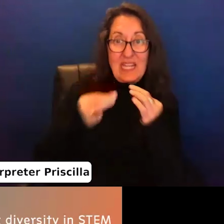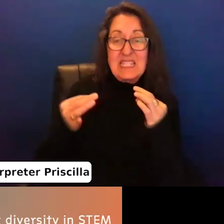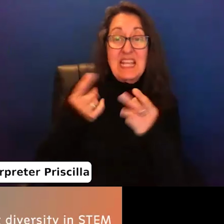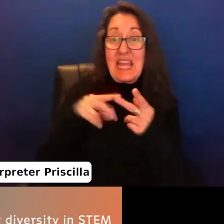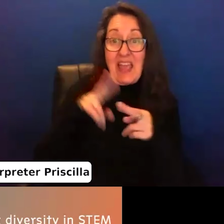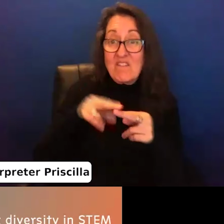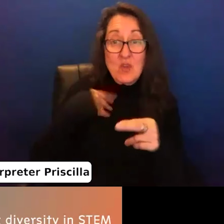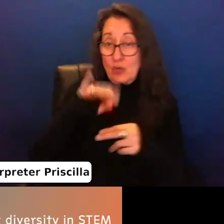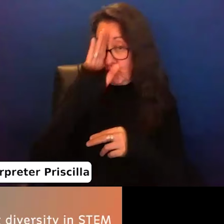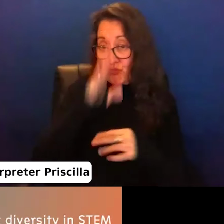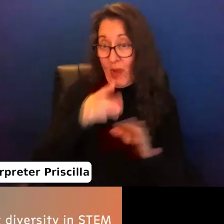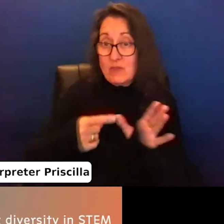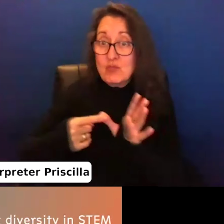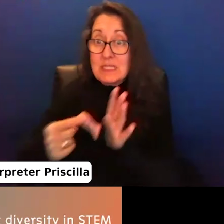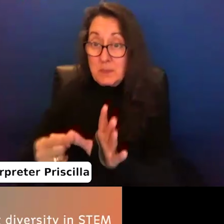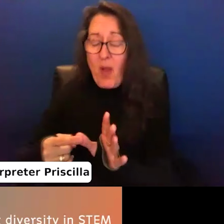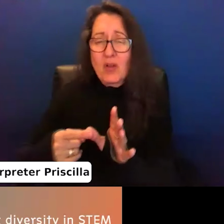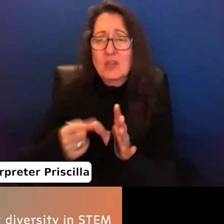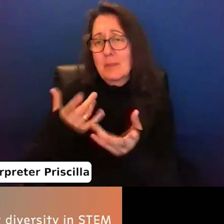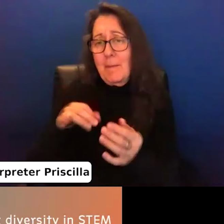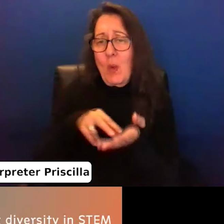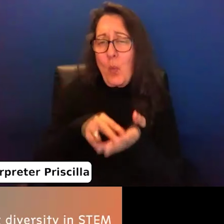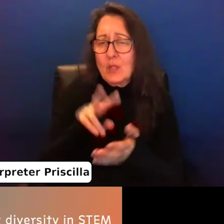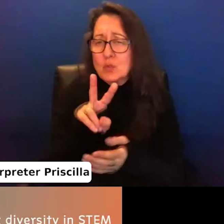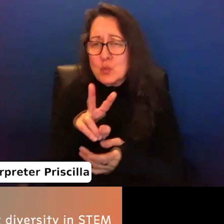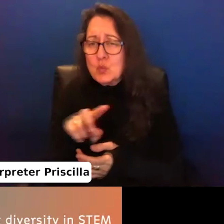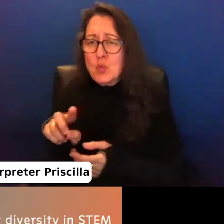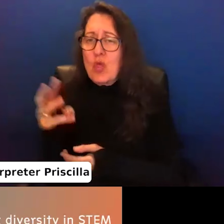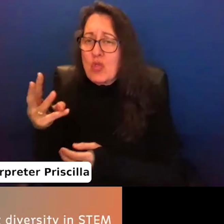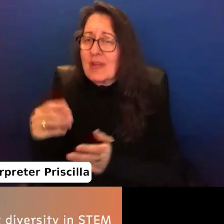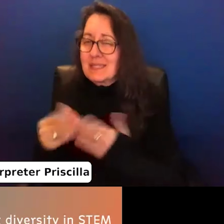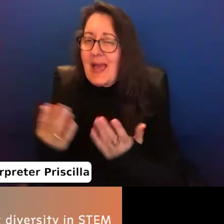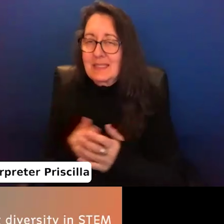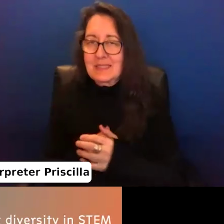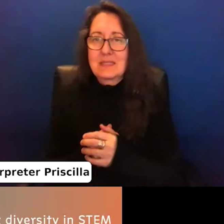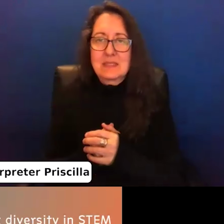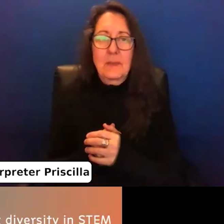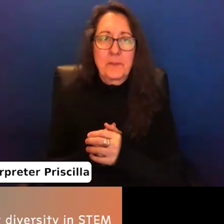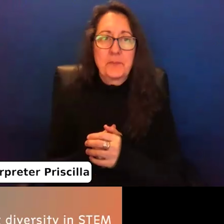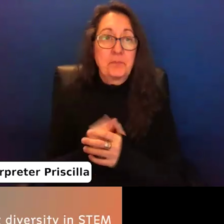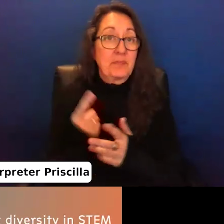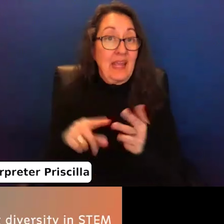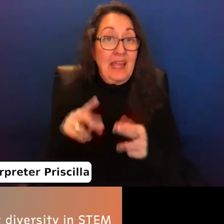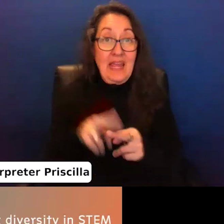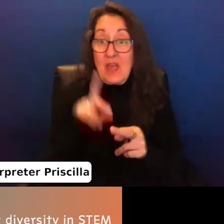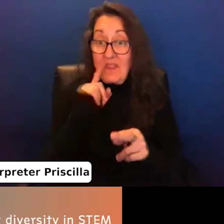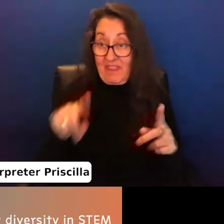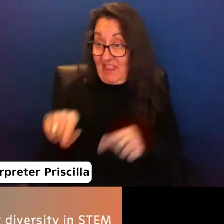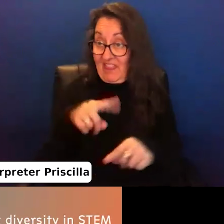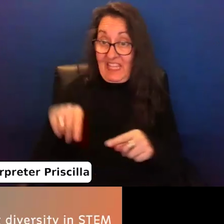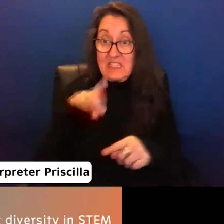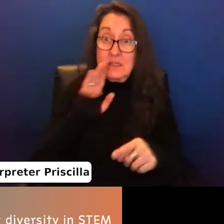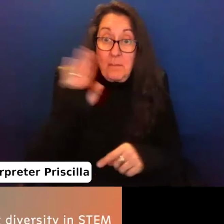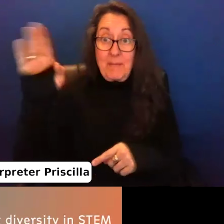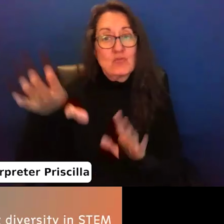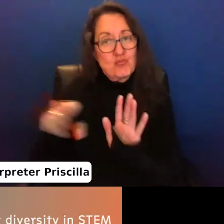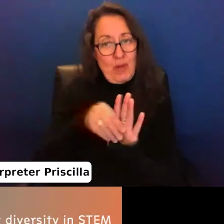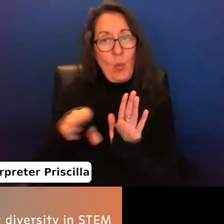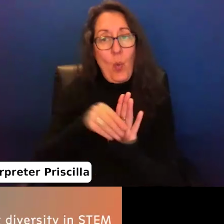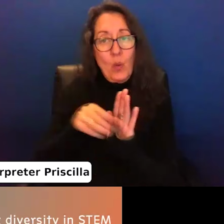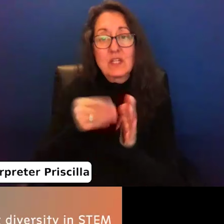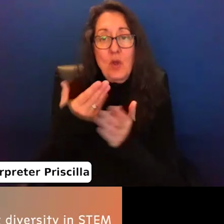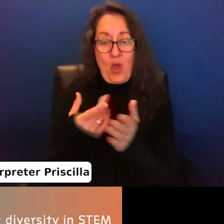website for anybody that didn't get a chance to attend today, or if you wanted to go back and refer to it.